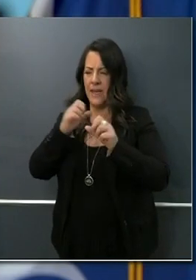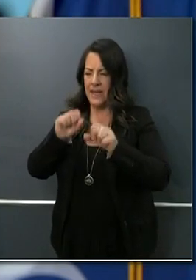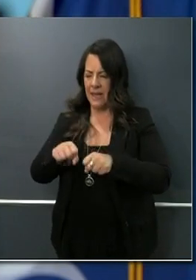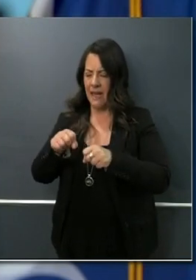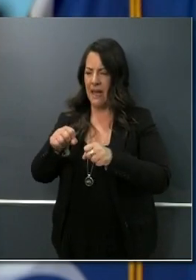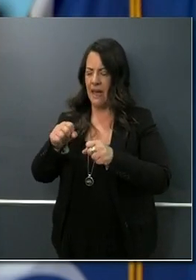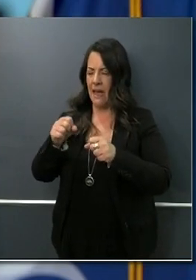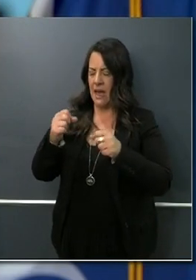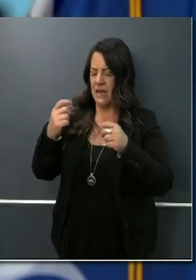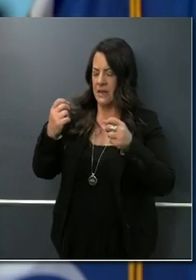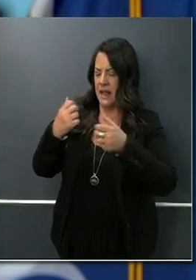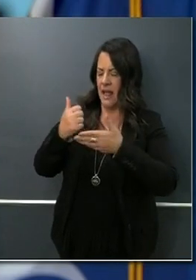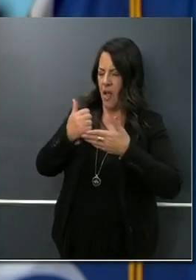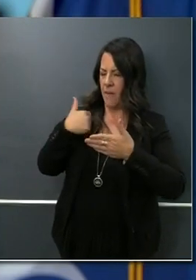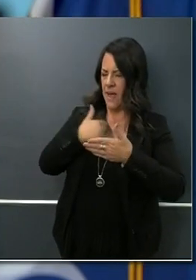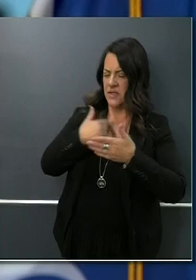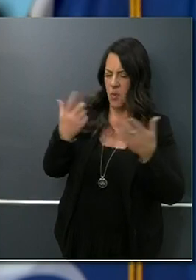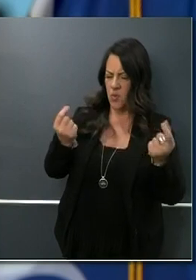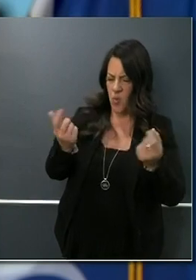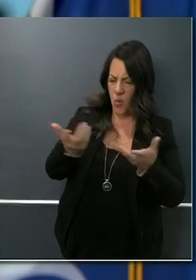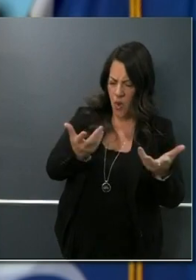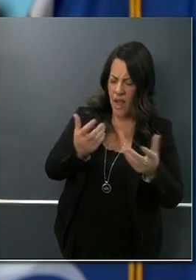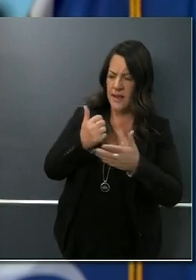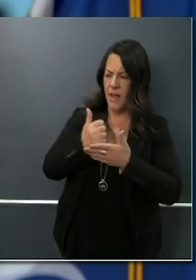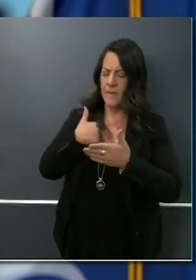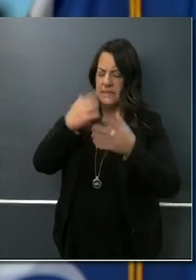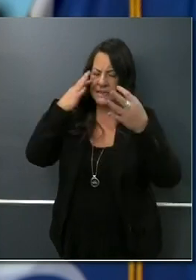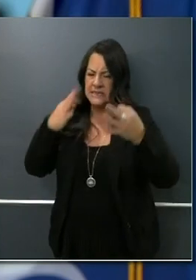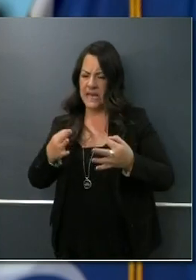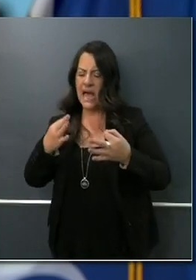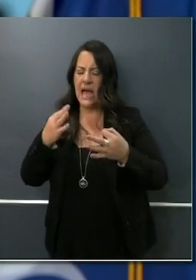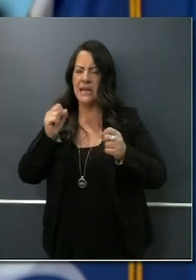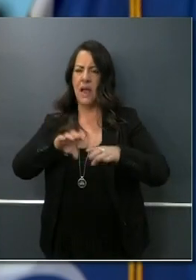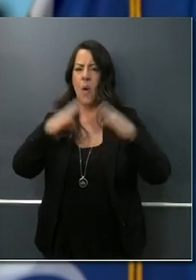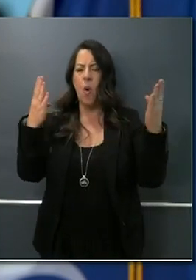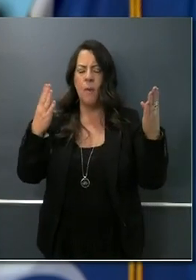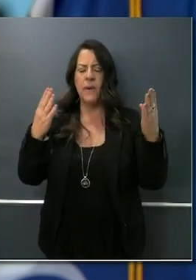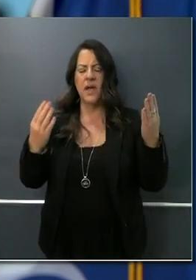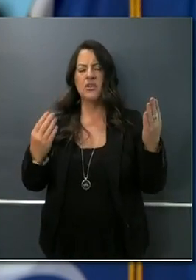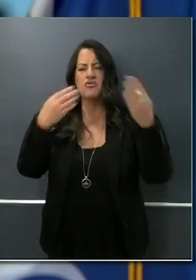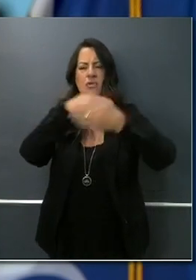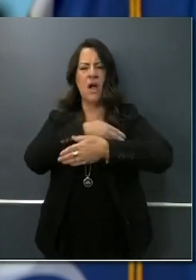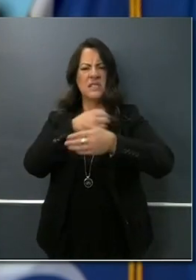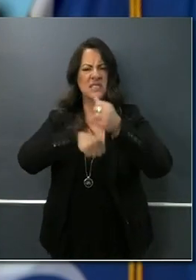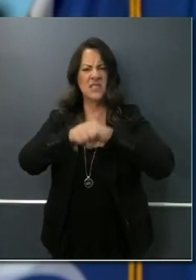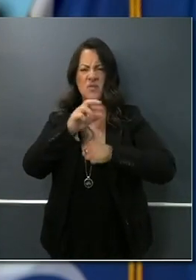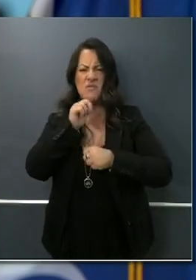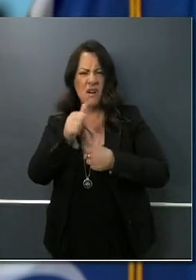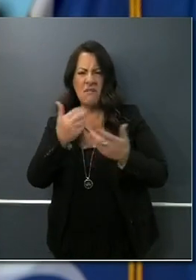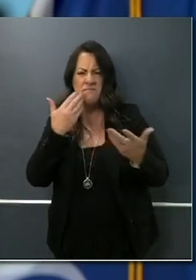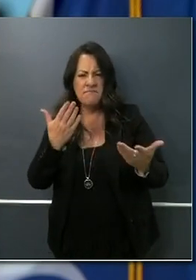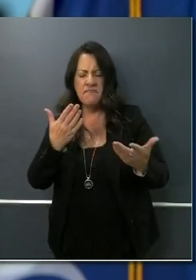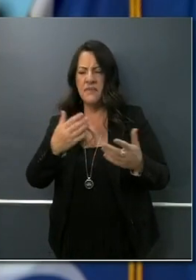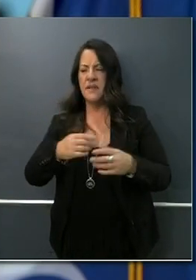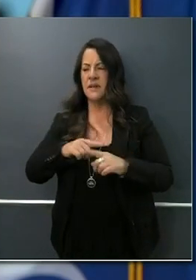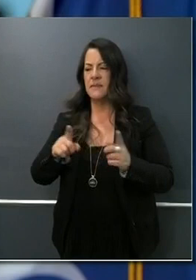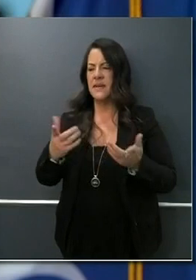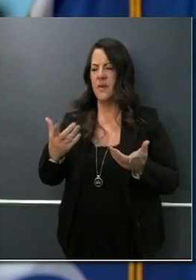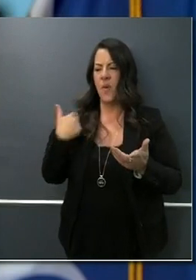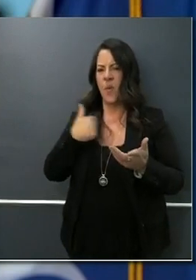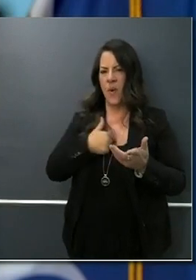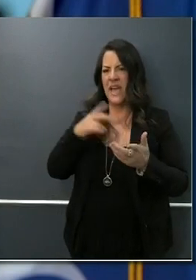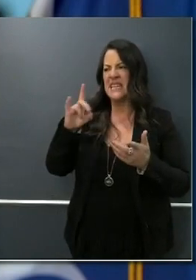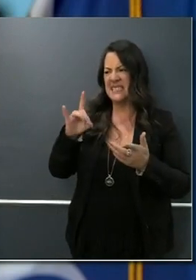indicator number 5 and what the phased-in approach will look like. You'll see conversations that we've had with other governors where we